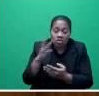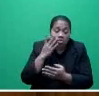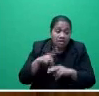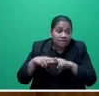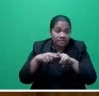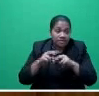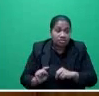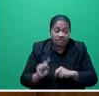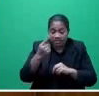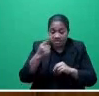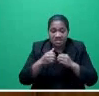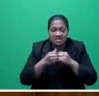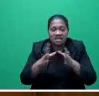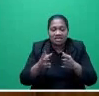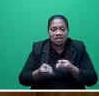Fest starts to deliver.